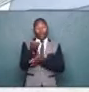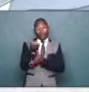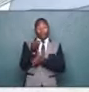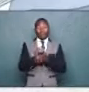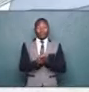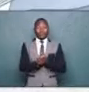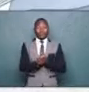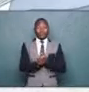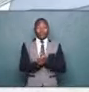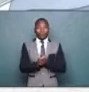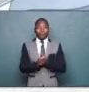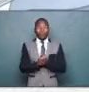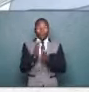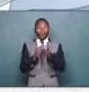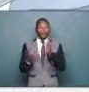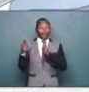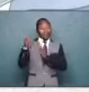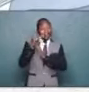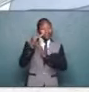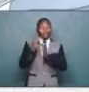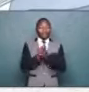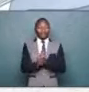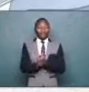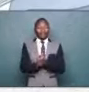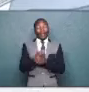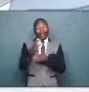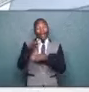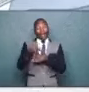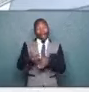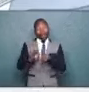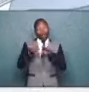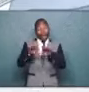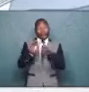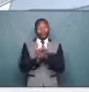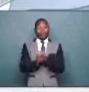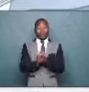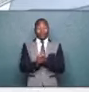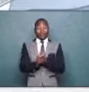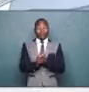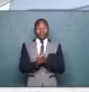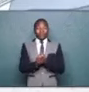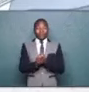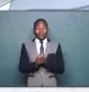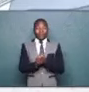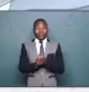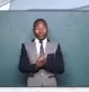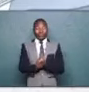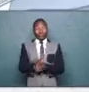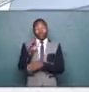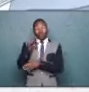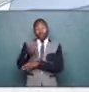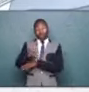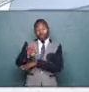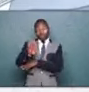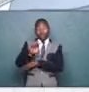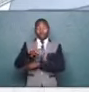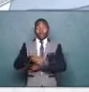are Chitipa, Karonga, Karonga Town, Zuzu